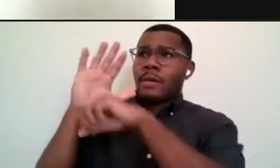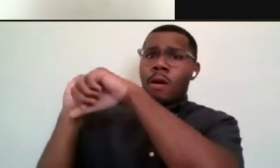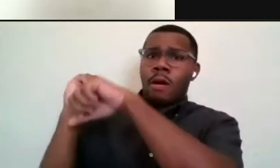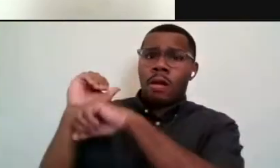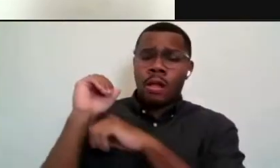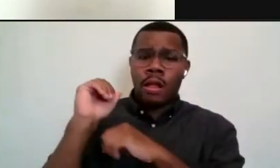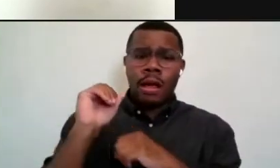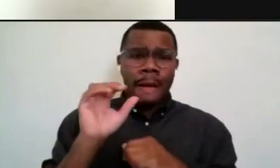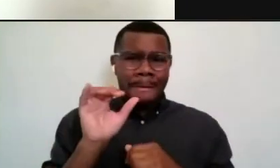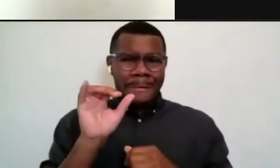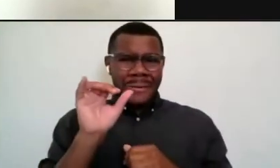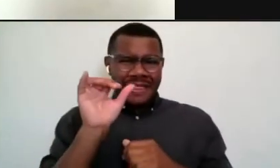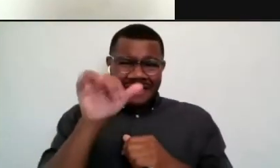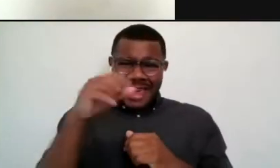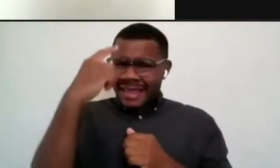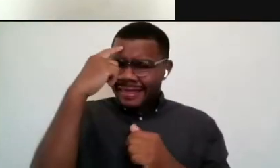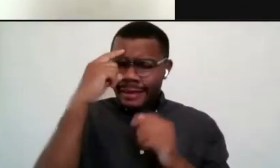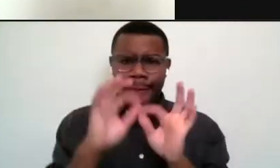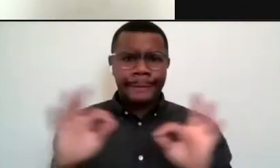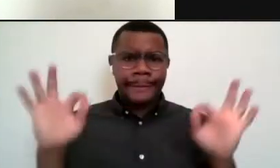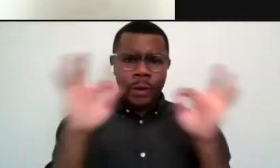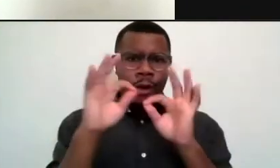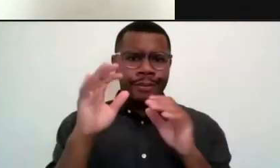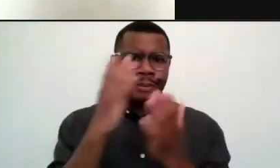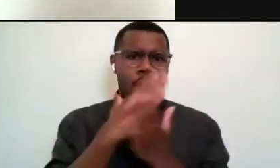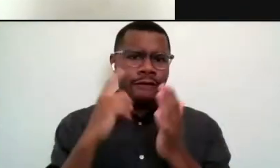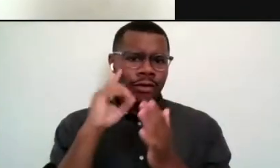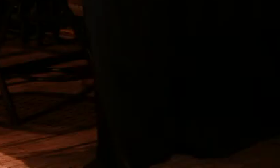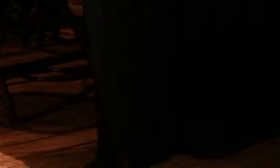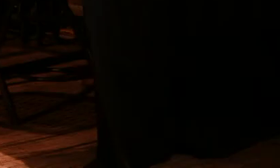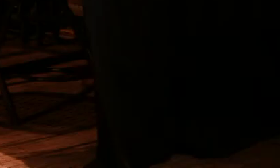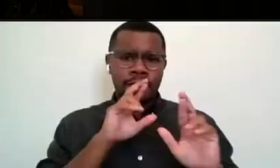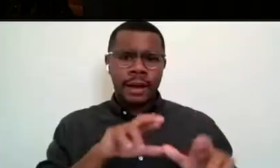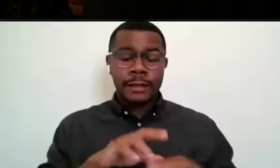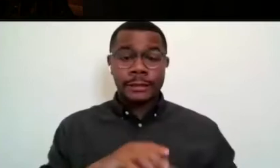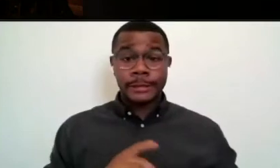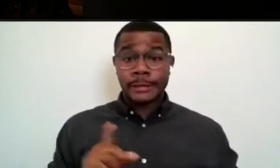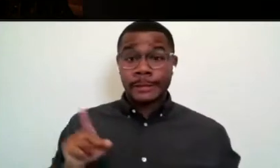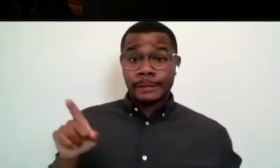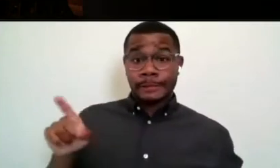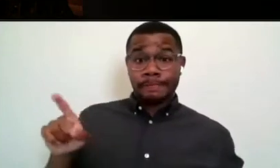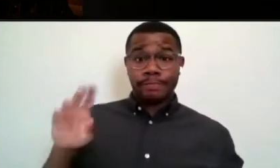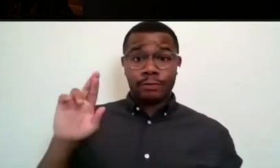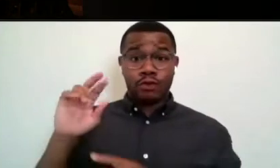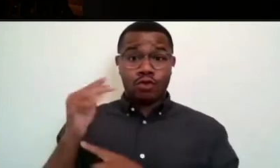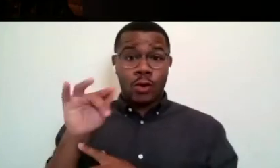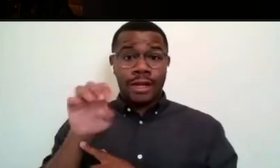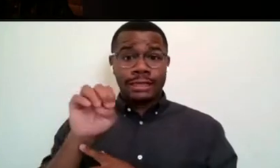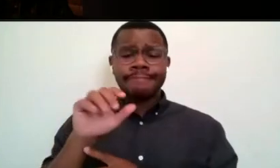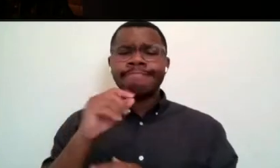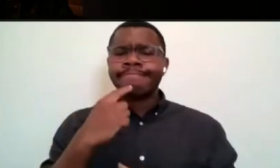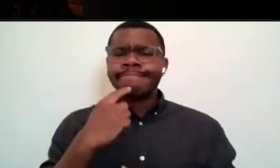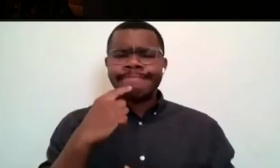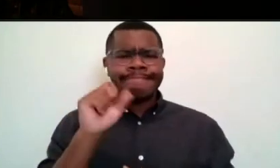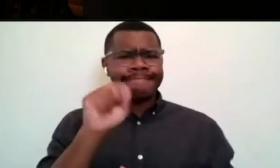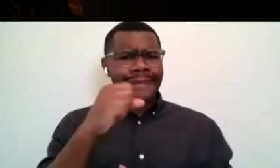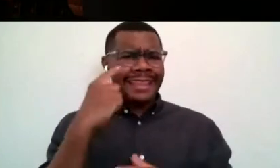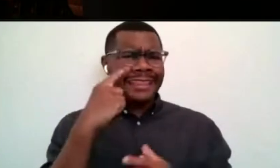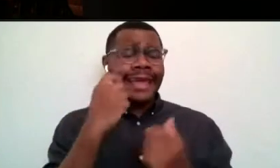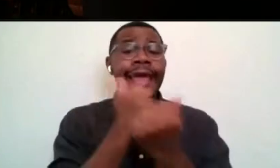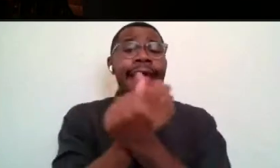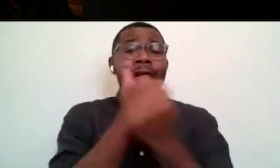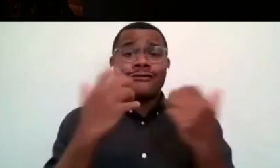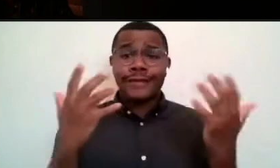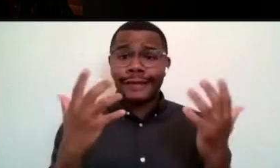that. But I think it also had to do with everything was shutting down. Oh, yes, absolutely. I agree with you. Cutting off the